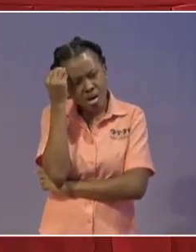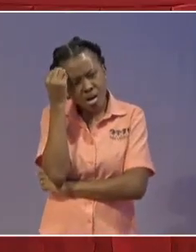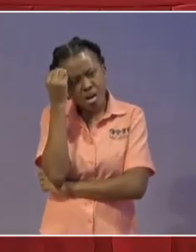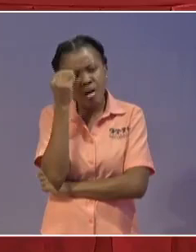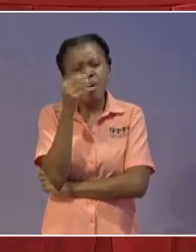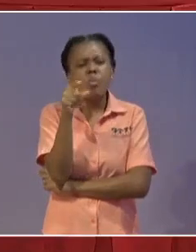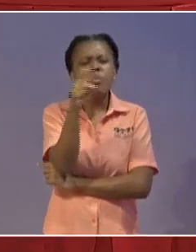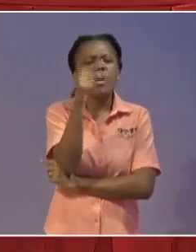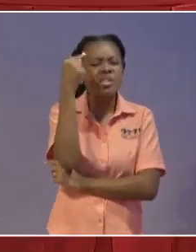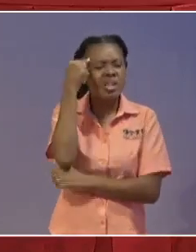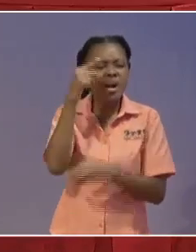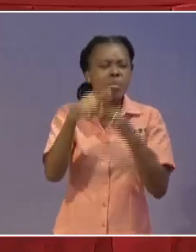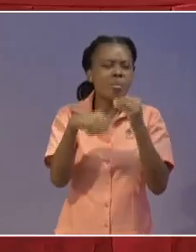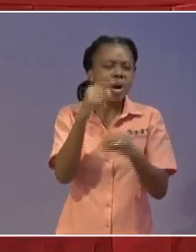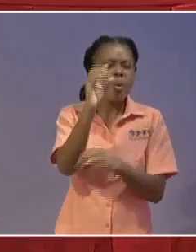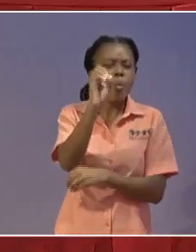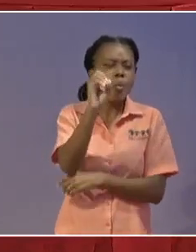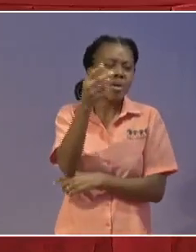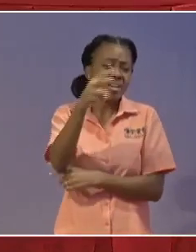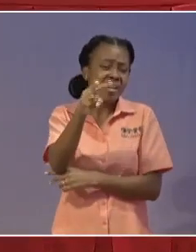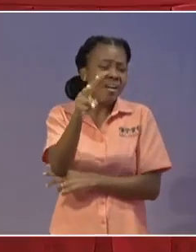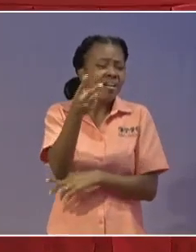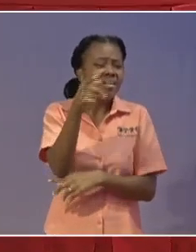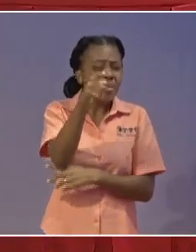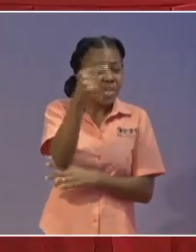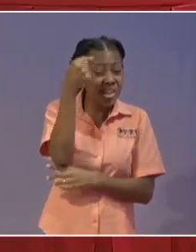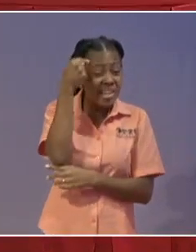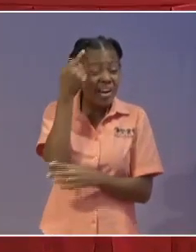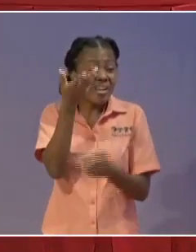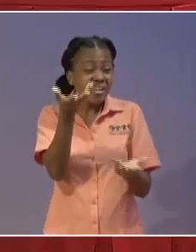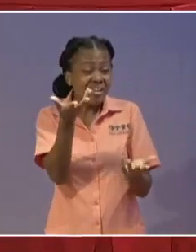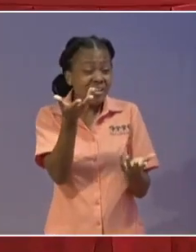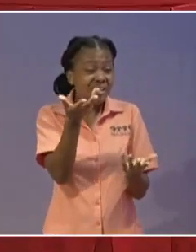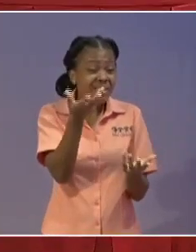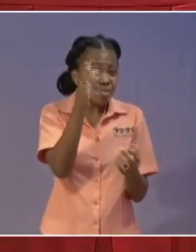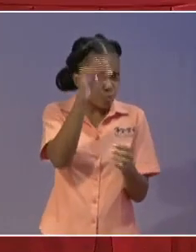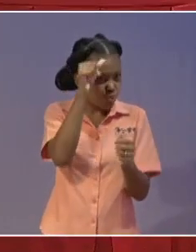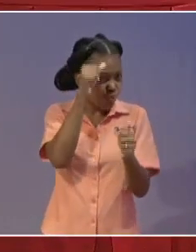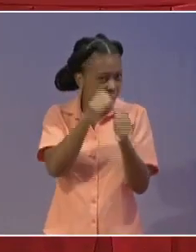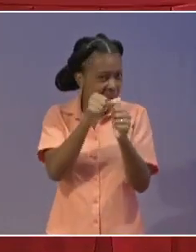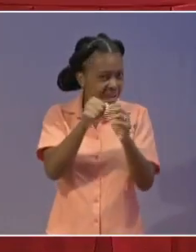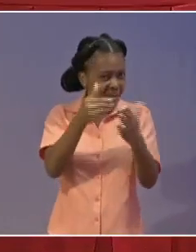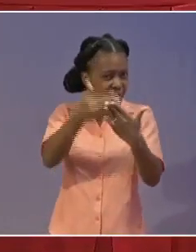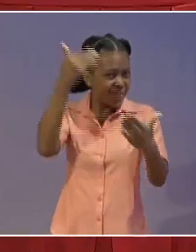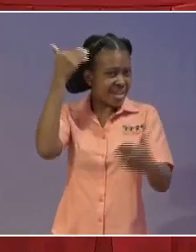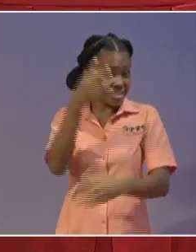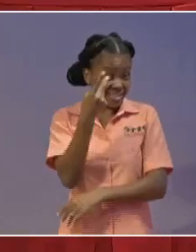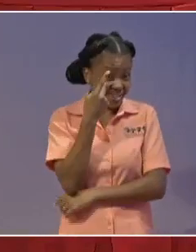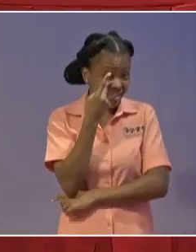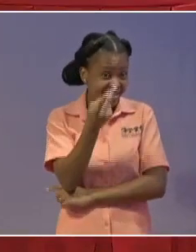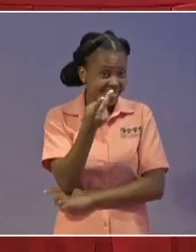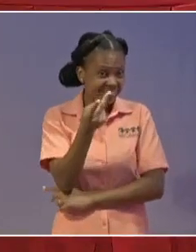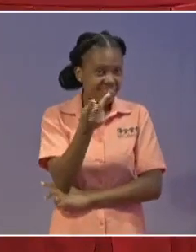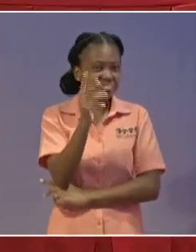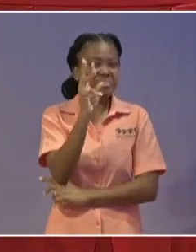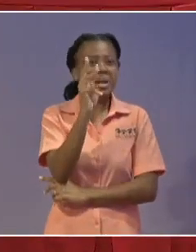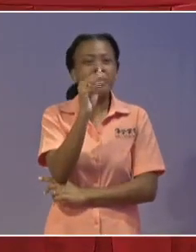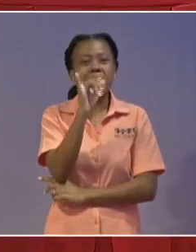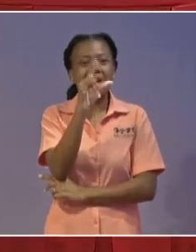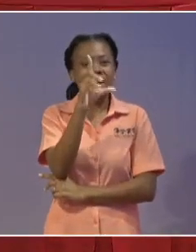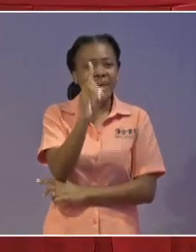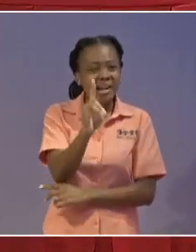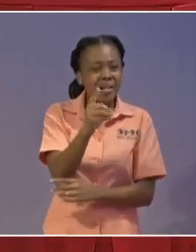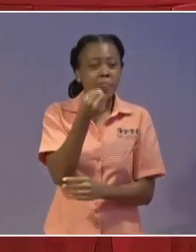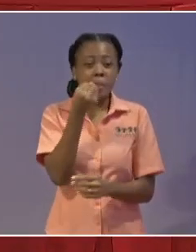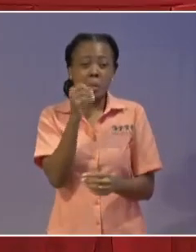in the early days, what we did see was mild and asymptomatic cases. And of the total amount that we have now,